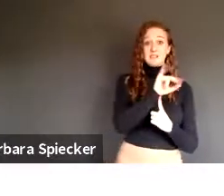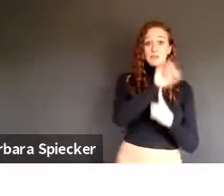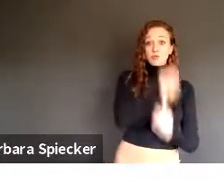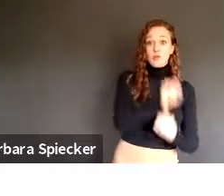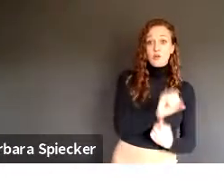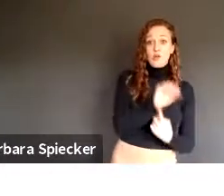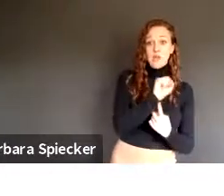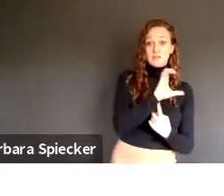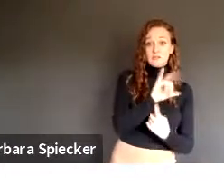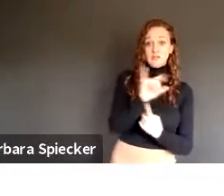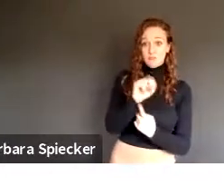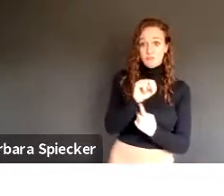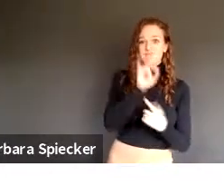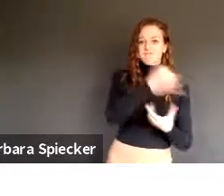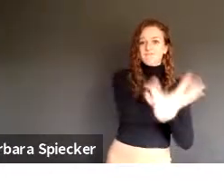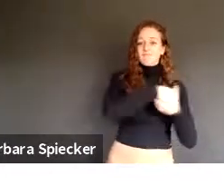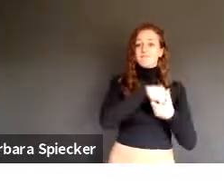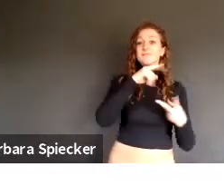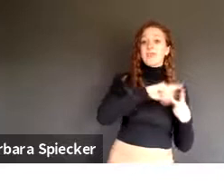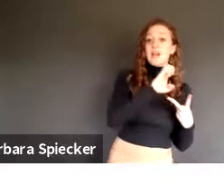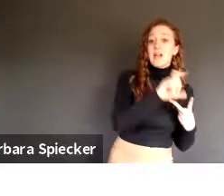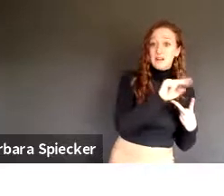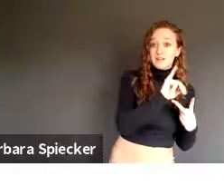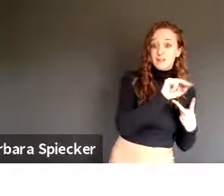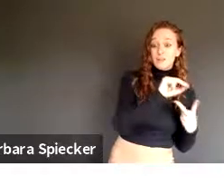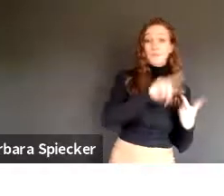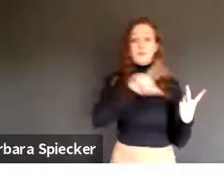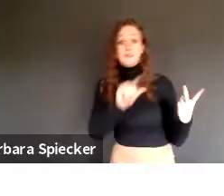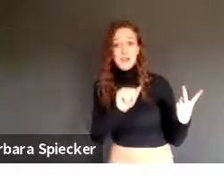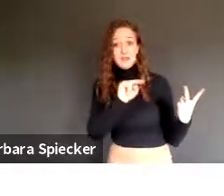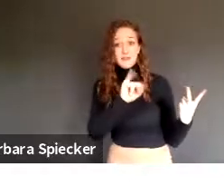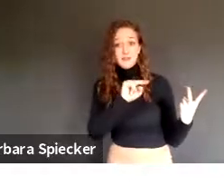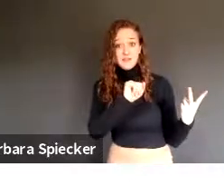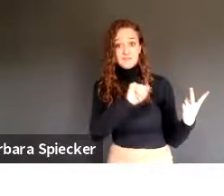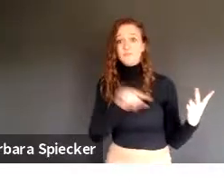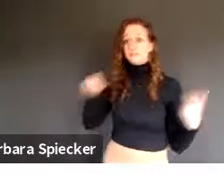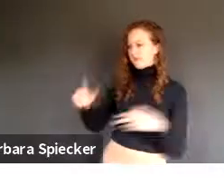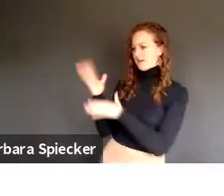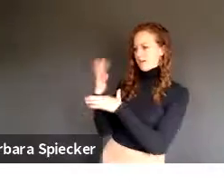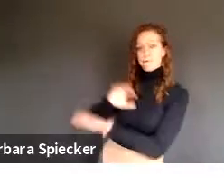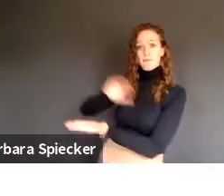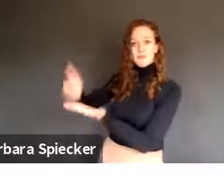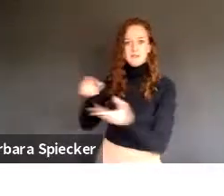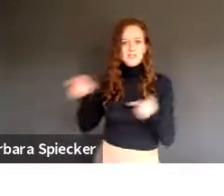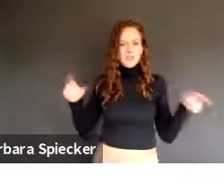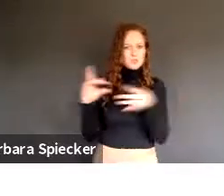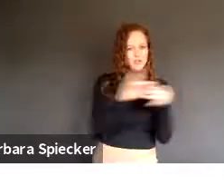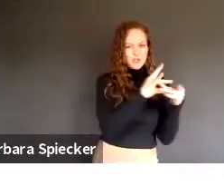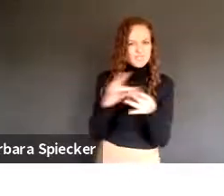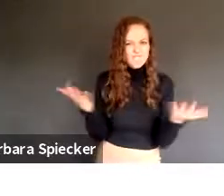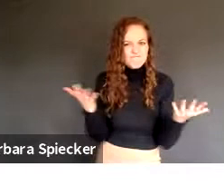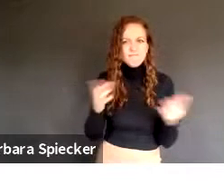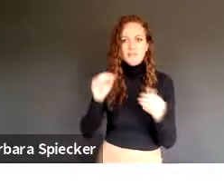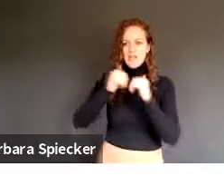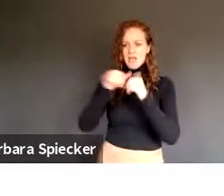Now to sum up, I asked, what's the relationship between El Nino Southern Oscillation, El Nino and La Nina phases, and kelp